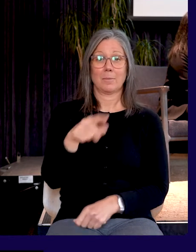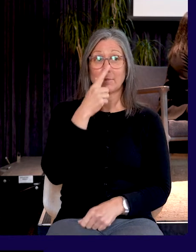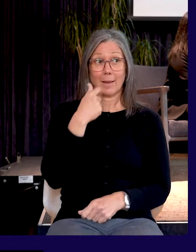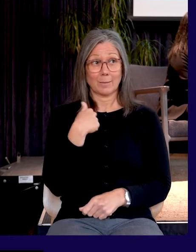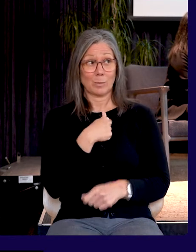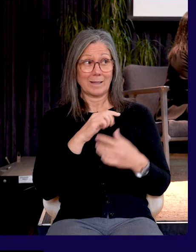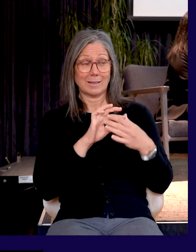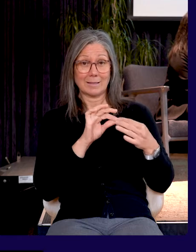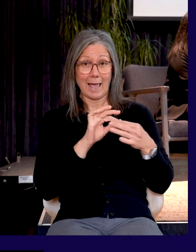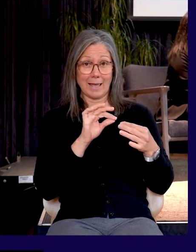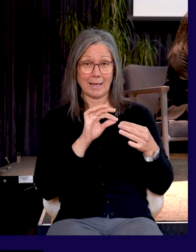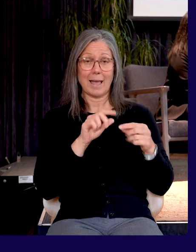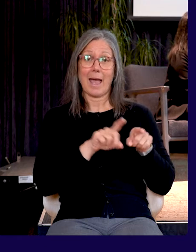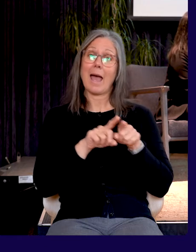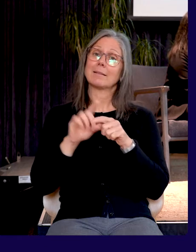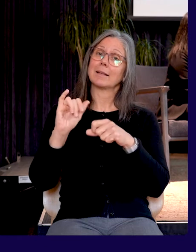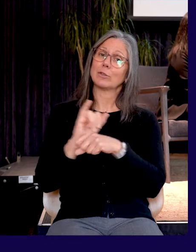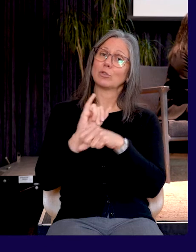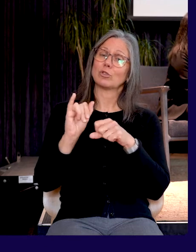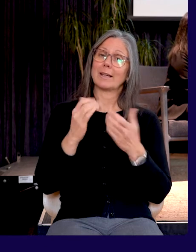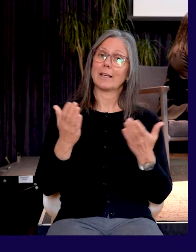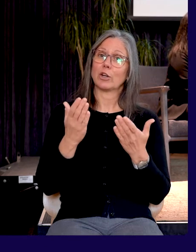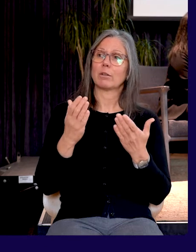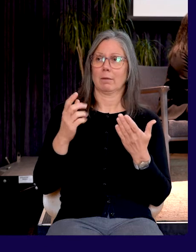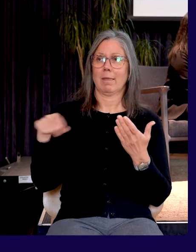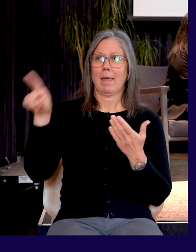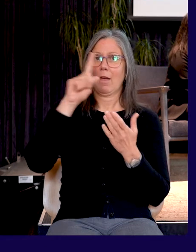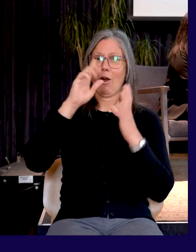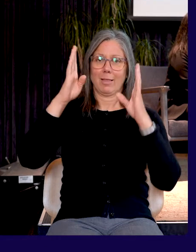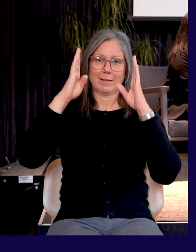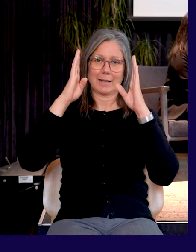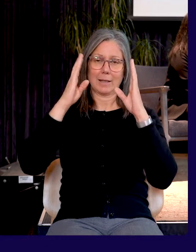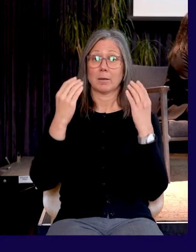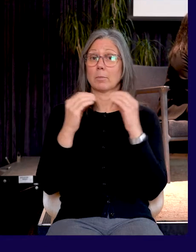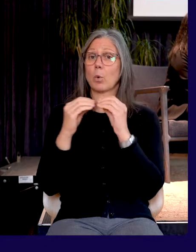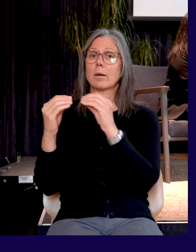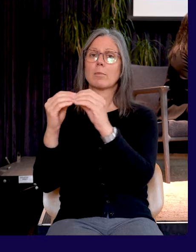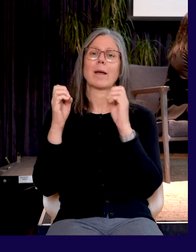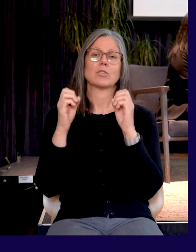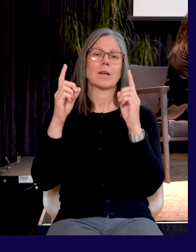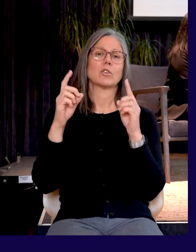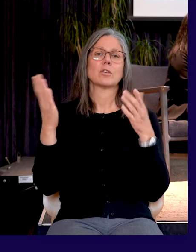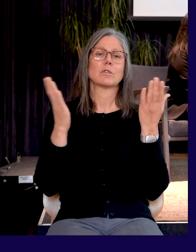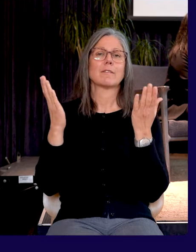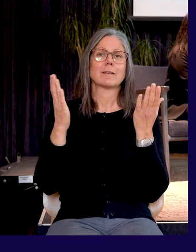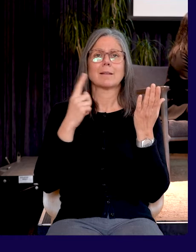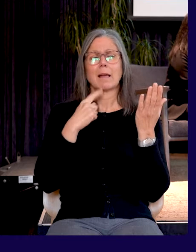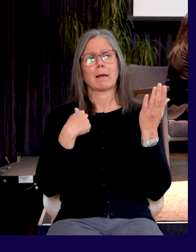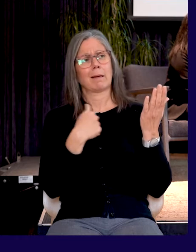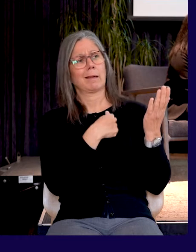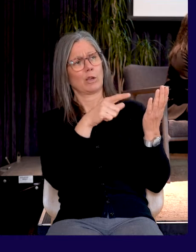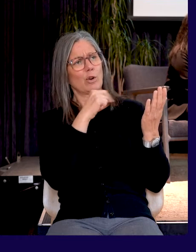say as industry, they're listening to. More and more educators are listening. Hey, you're not giving us what we